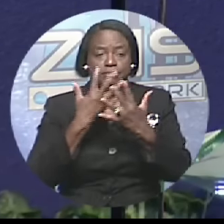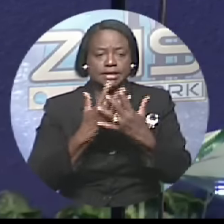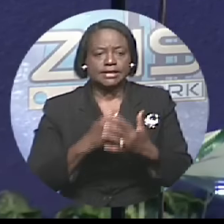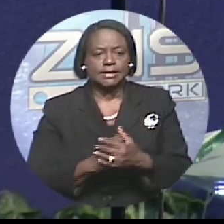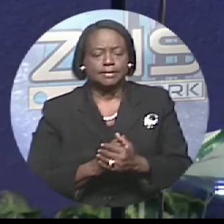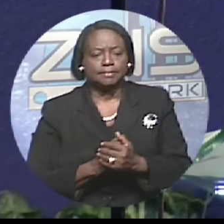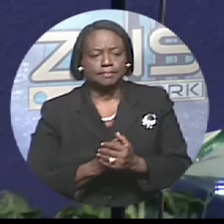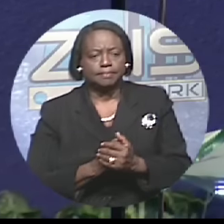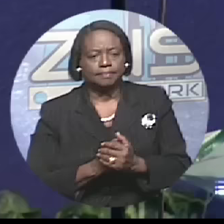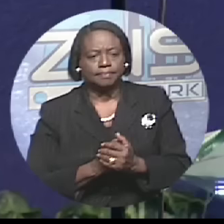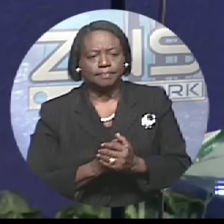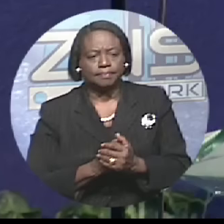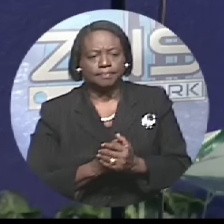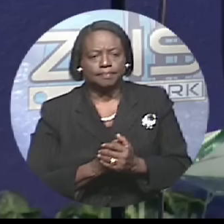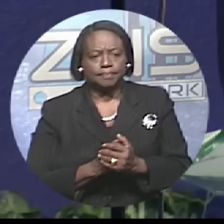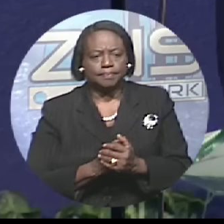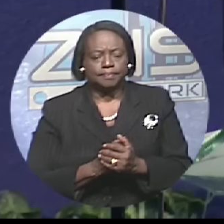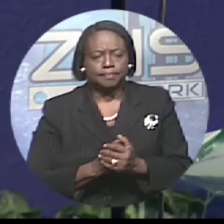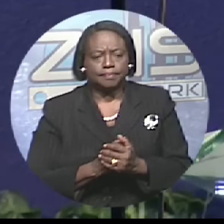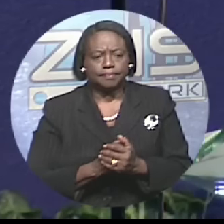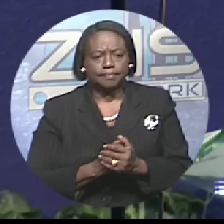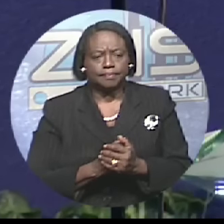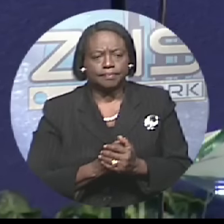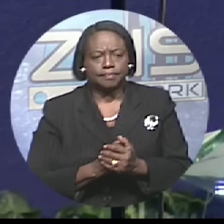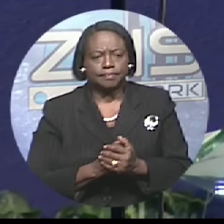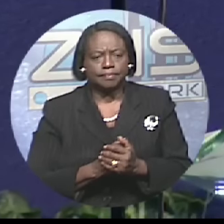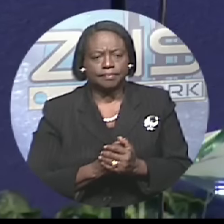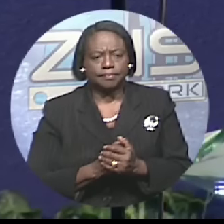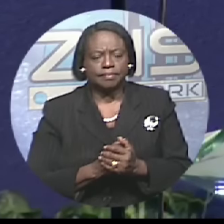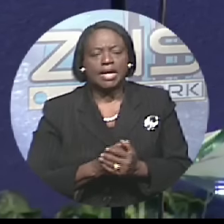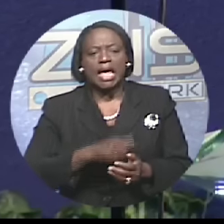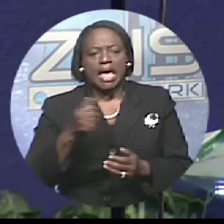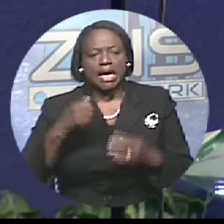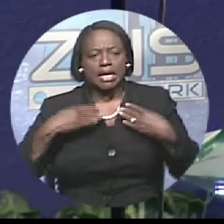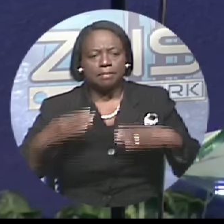How much you want not to leave anybody behind, anybody who's doing that.